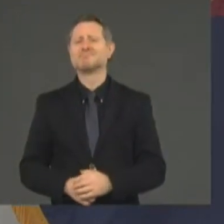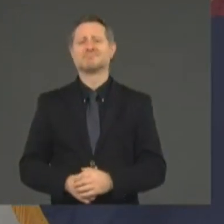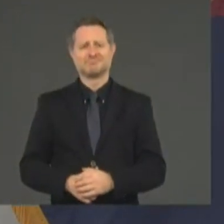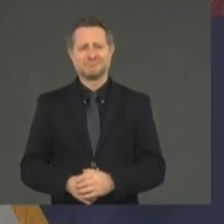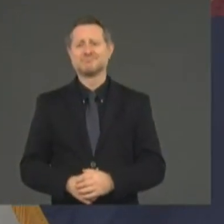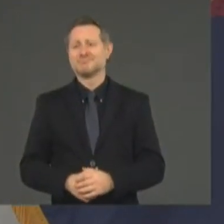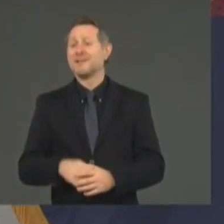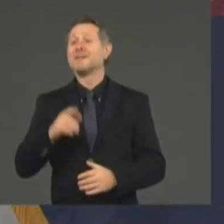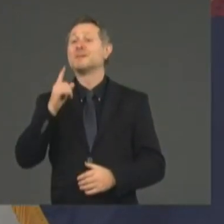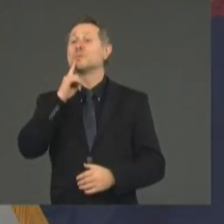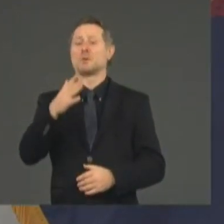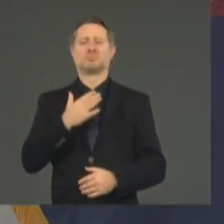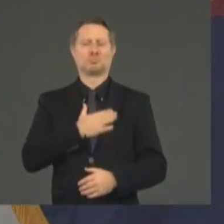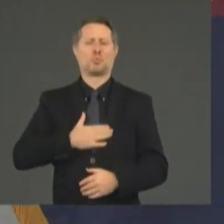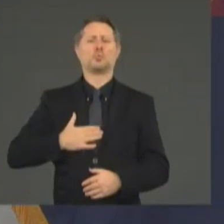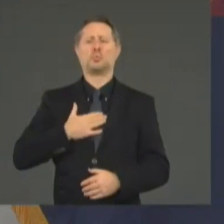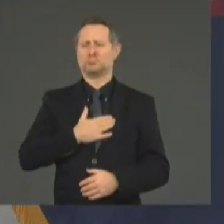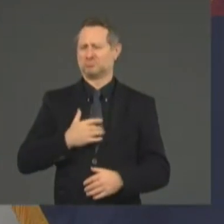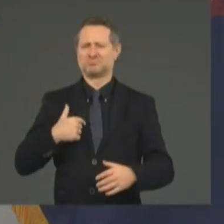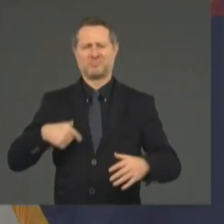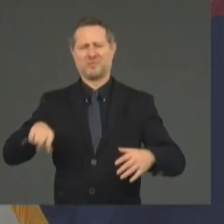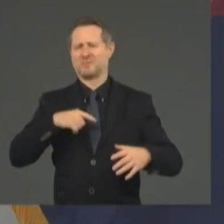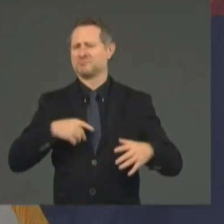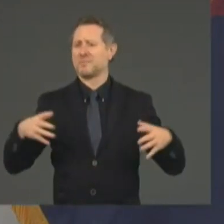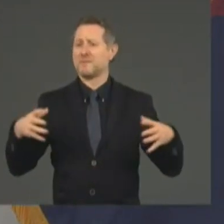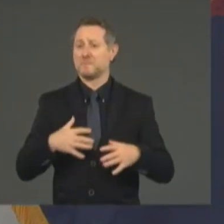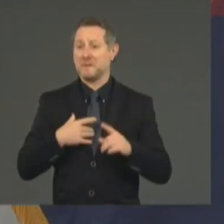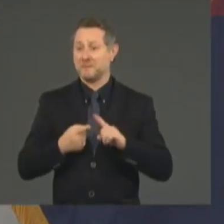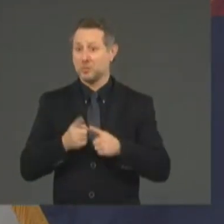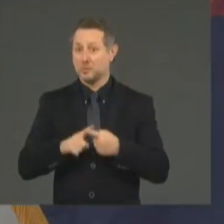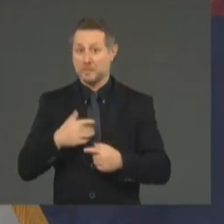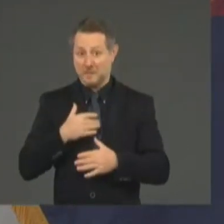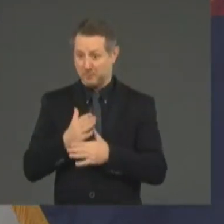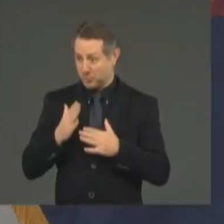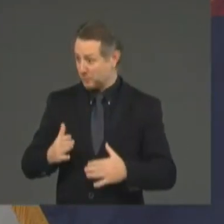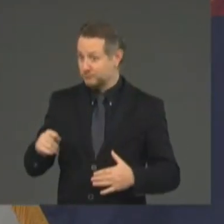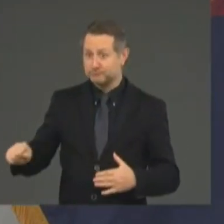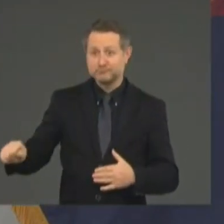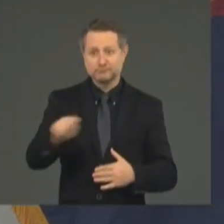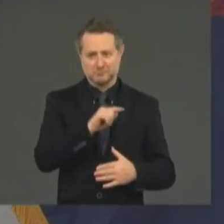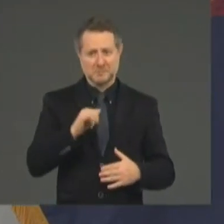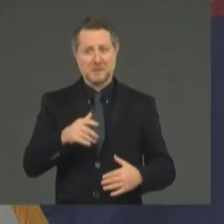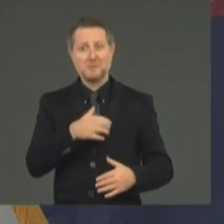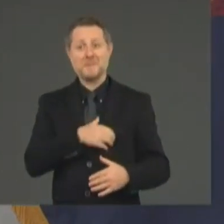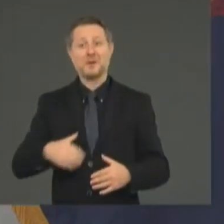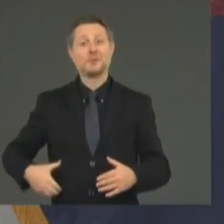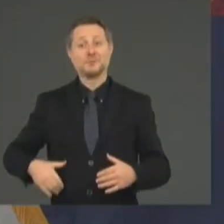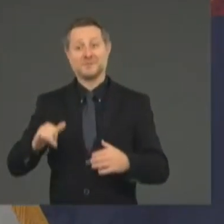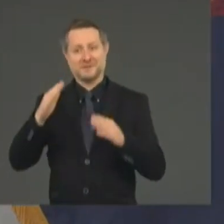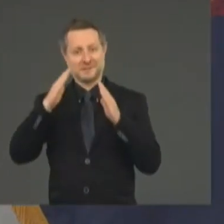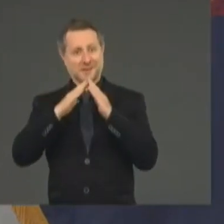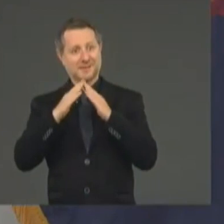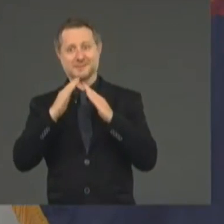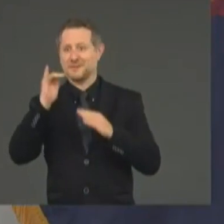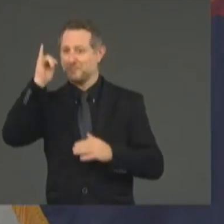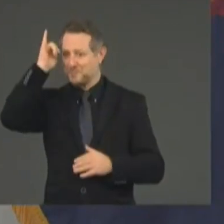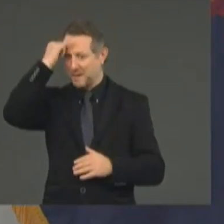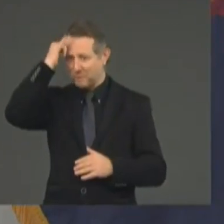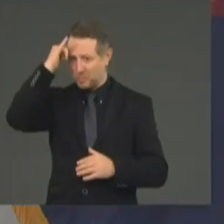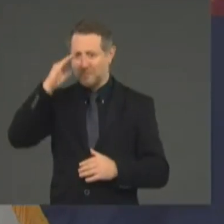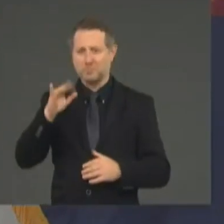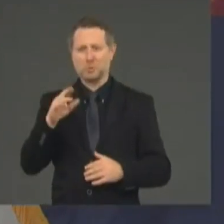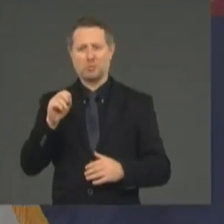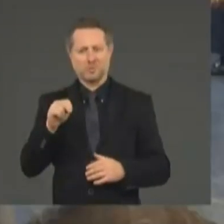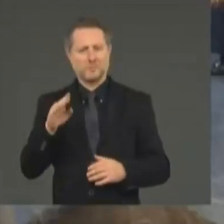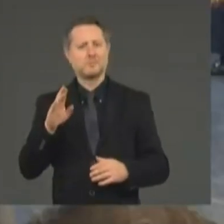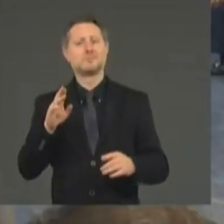always a pleasure to be with my friend, my partners, the great mayor of the city of Buffalo, Byron Brown, and the great county executive of